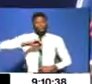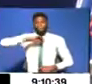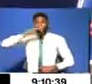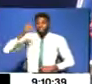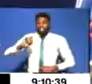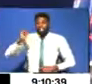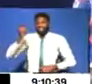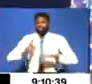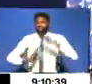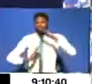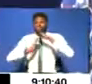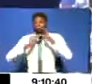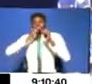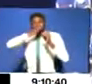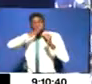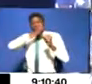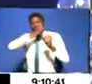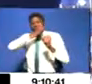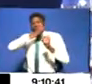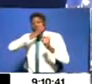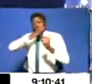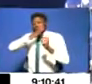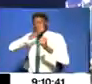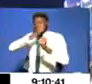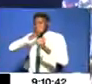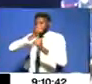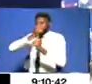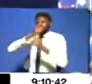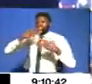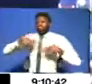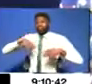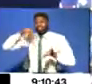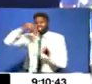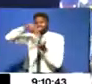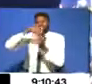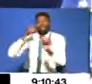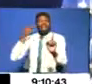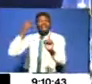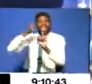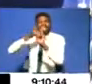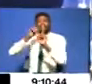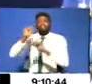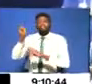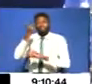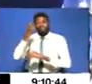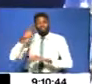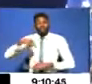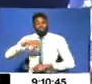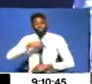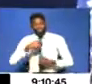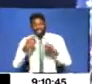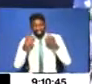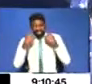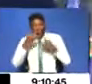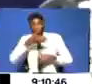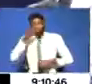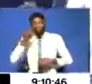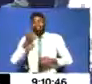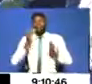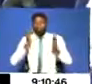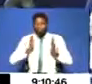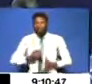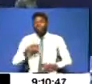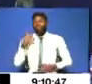wale wote wanasimama, yule ambaye tumeona amefikisha kilo ya kuwa rais wa tano wa nchi hii yetu ni